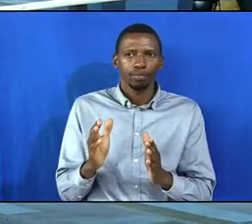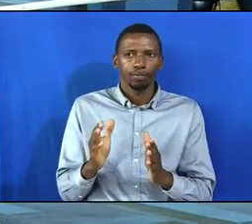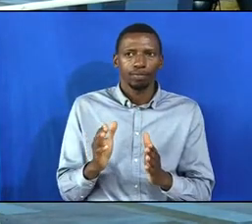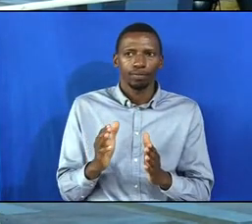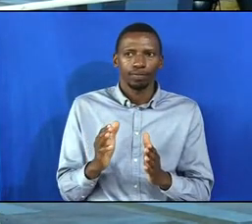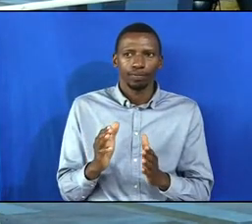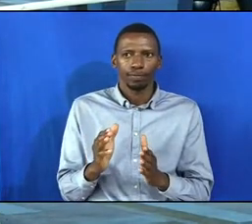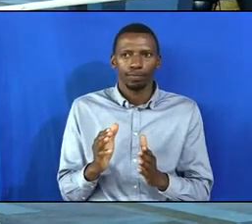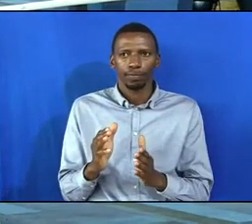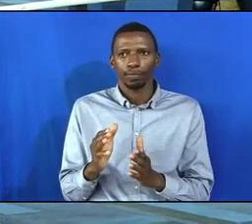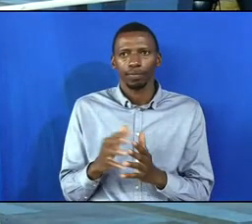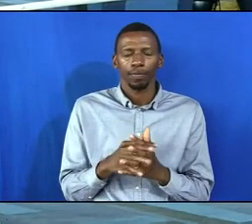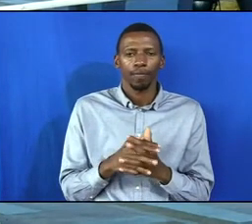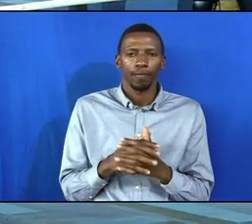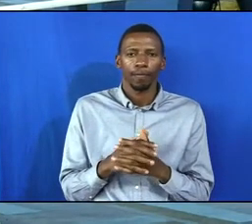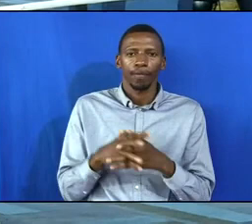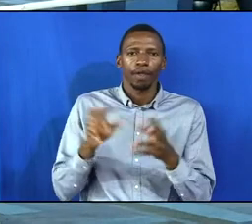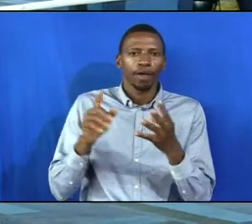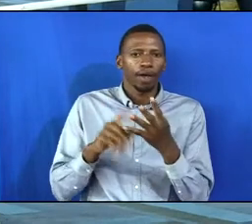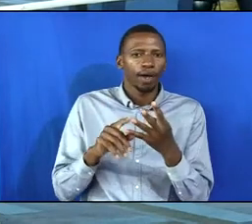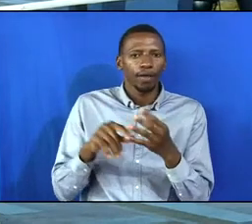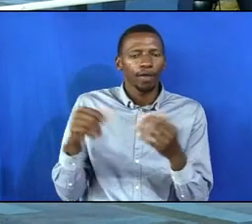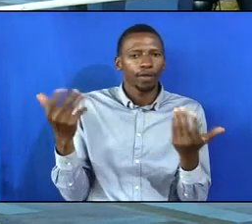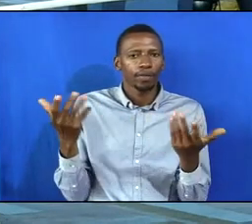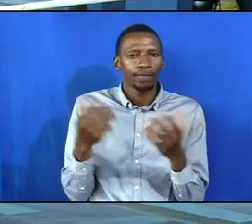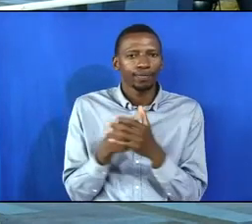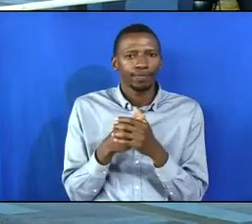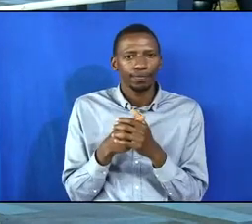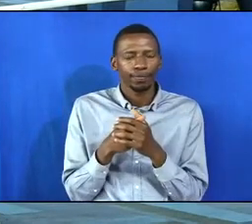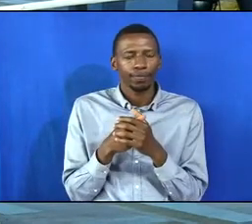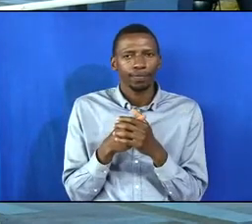God. And the other item,